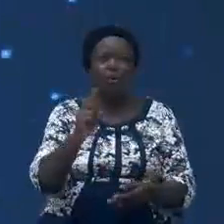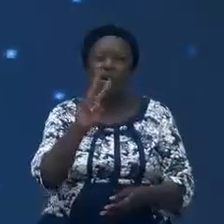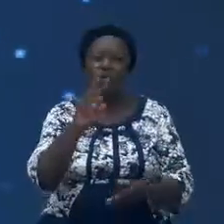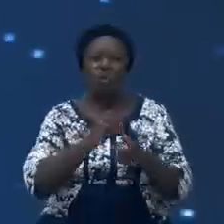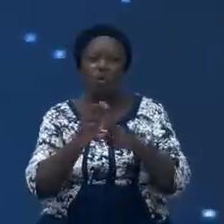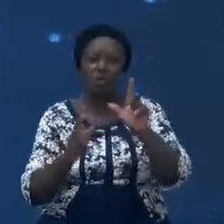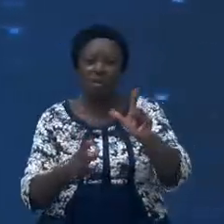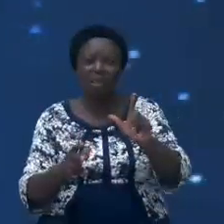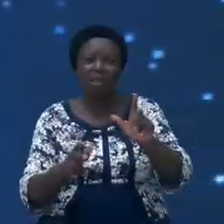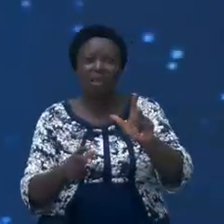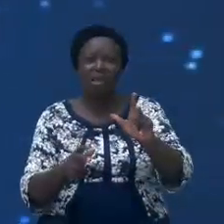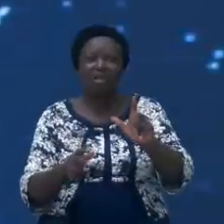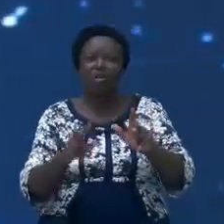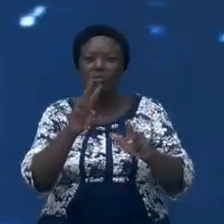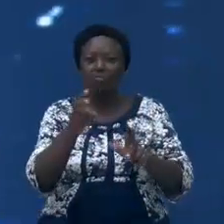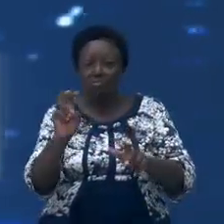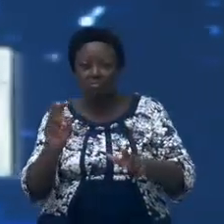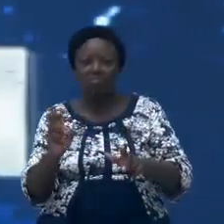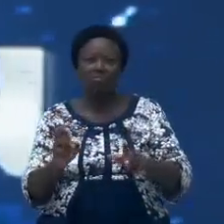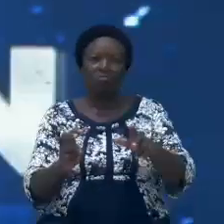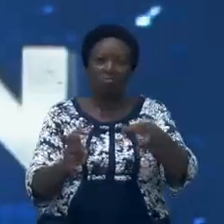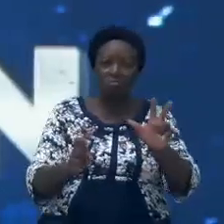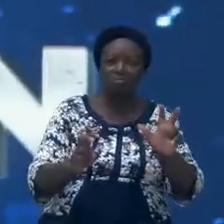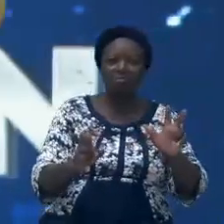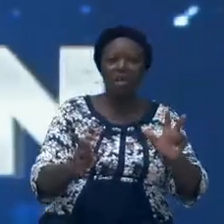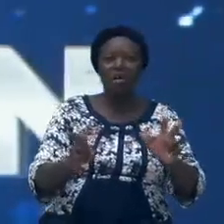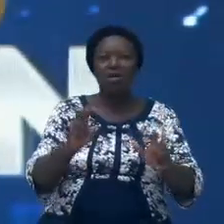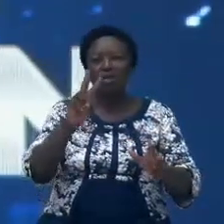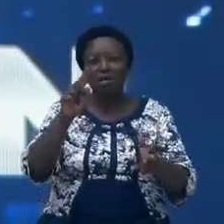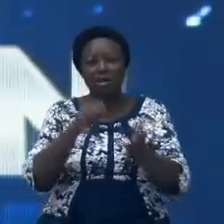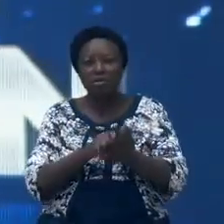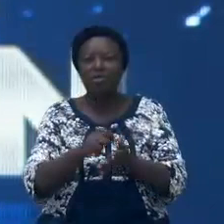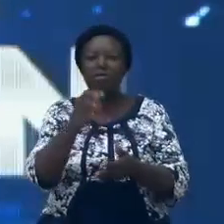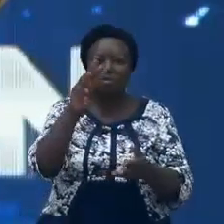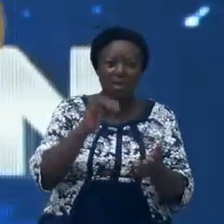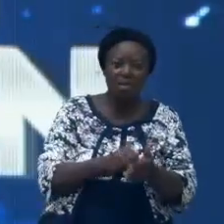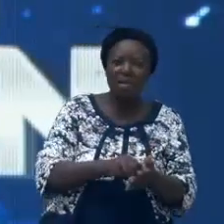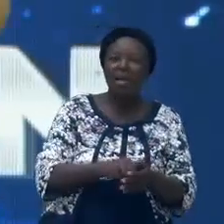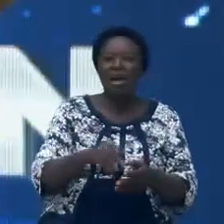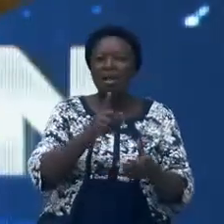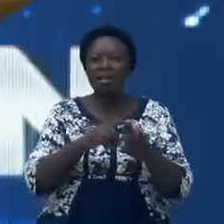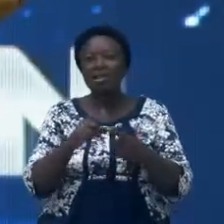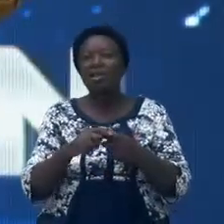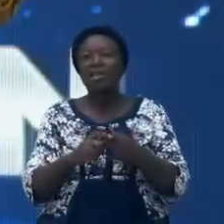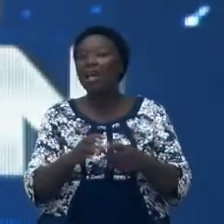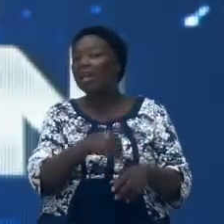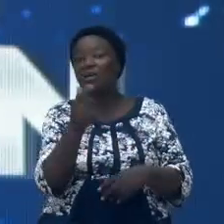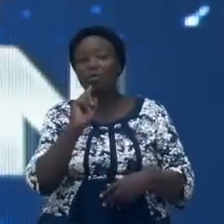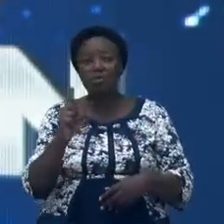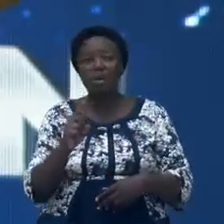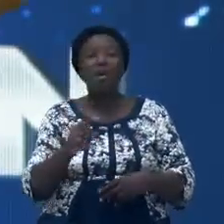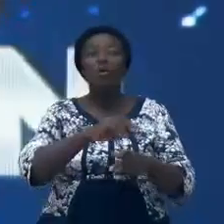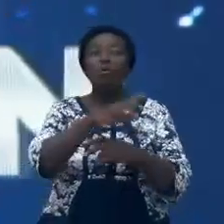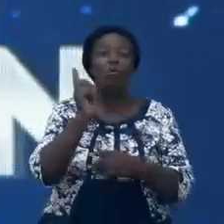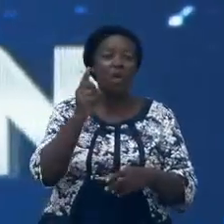today is still here with two or three three hundred two hundred thirty thousand two thousand one